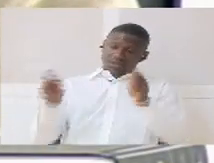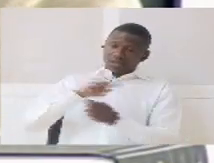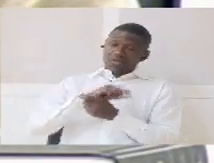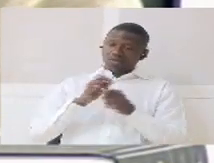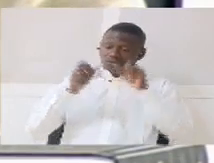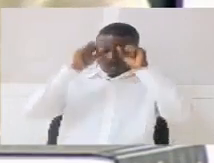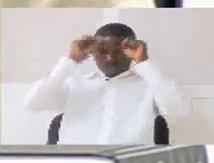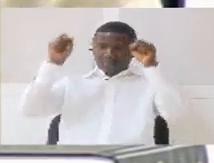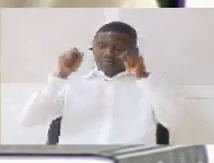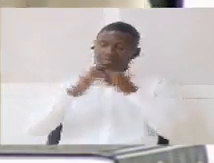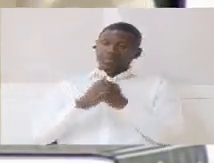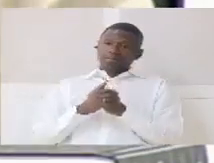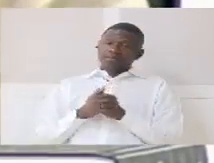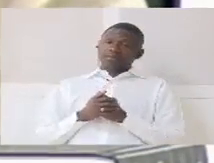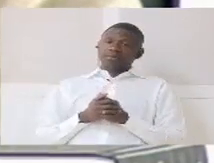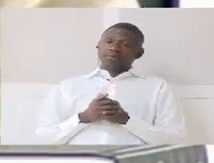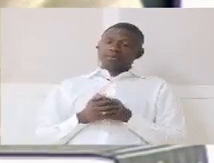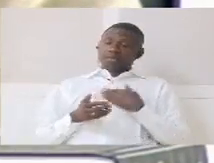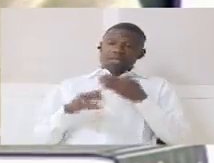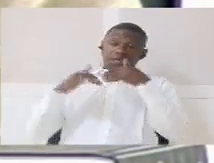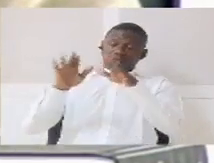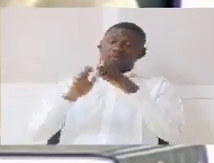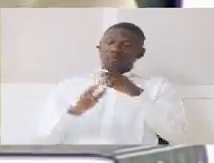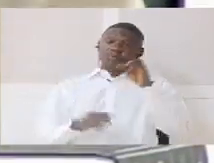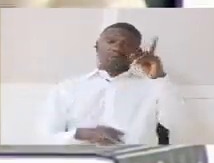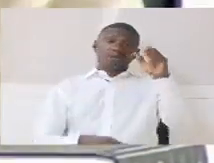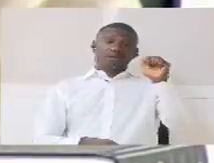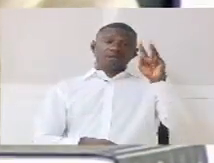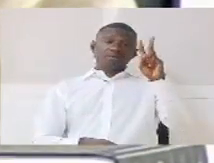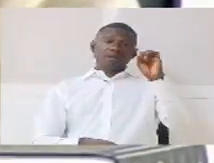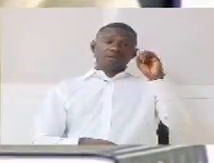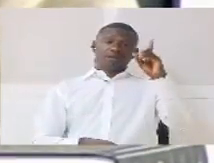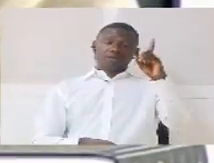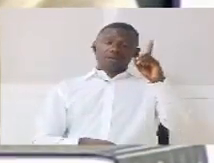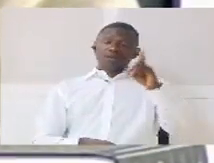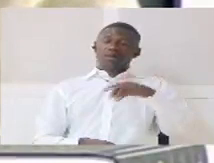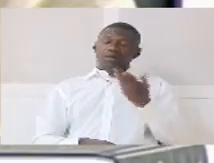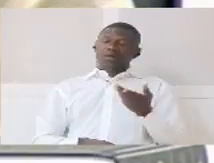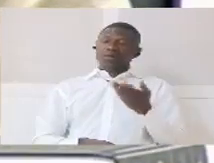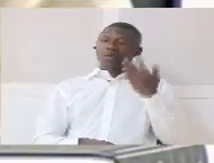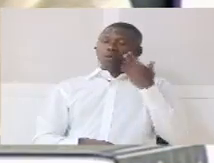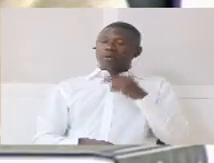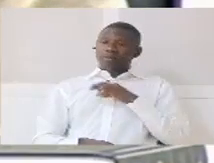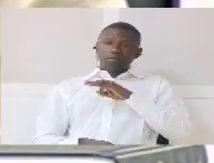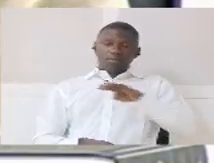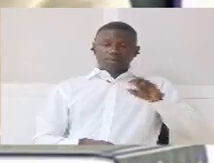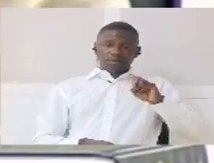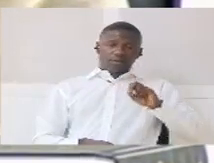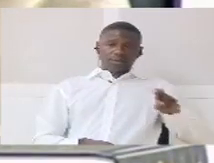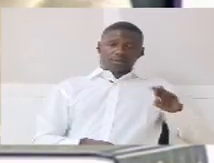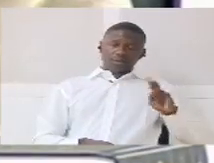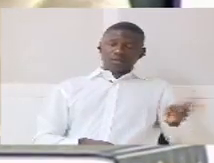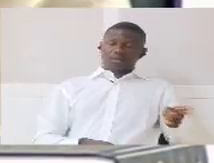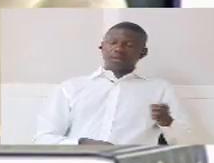Until now that there is change of government. Yate bondi je. They removed him. Free money fen keta yate bondi. You any other recommendation will get certain people meaning yanta